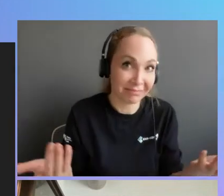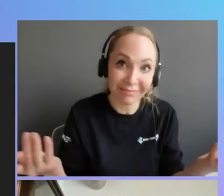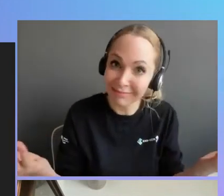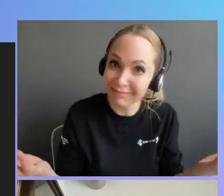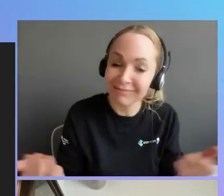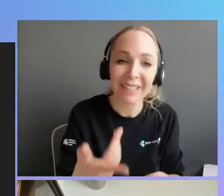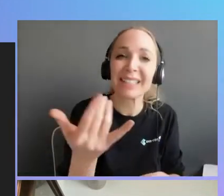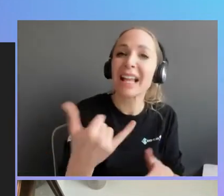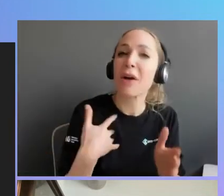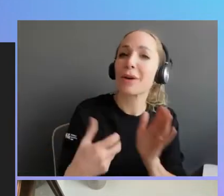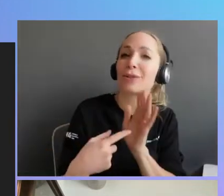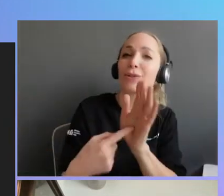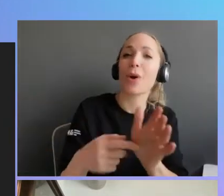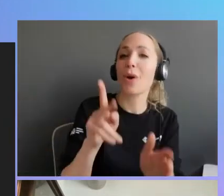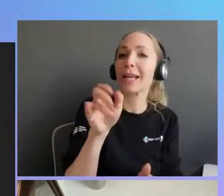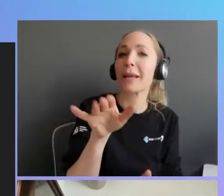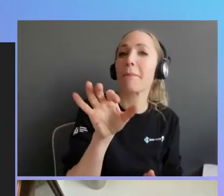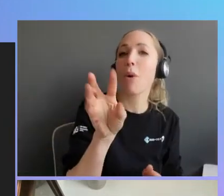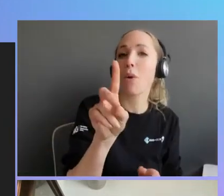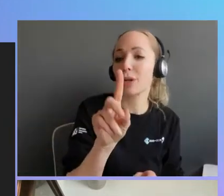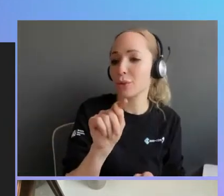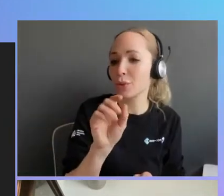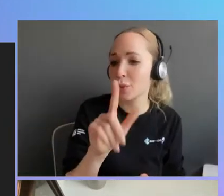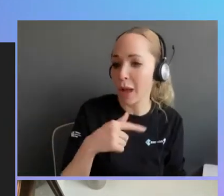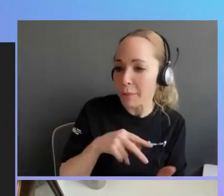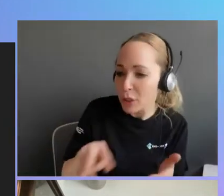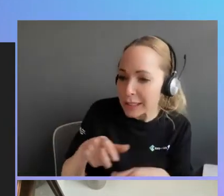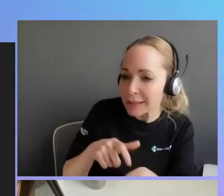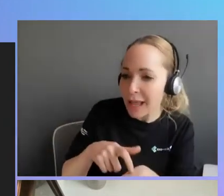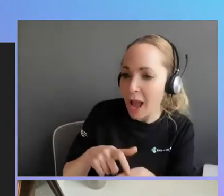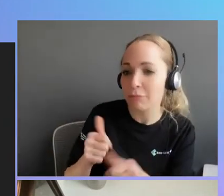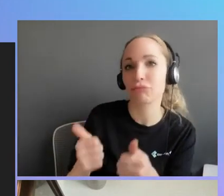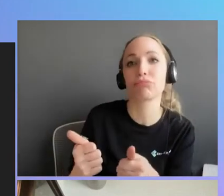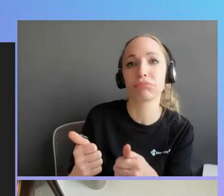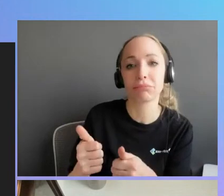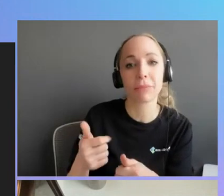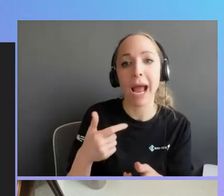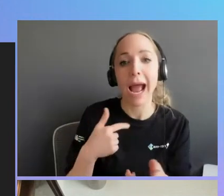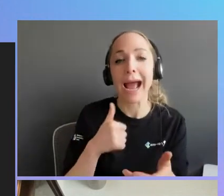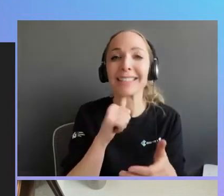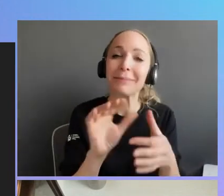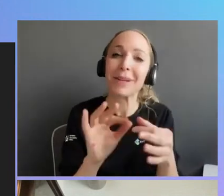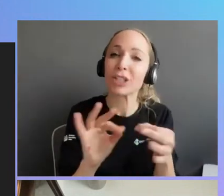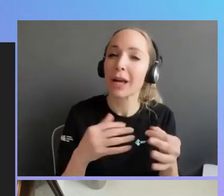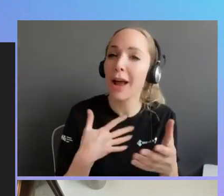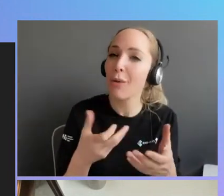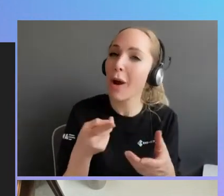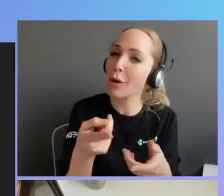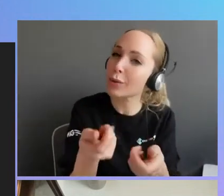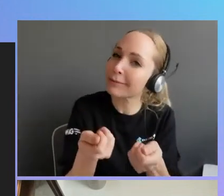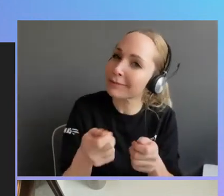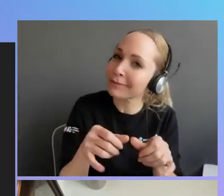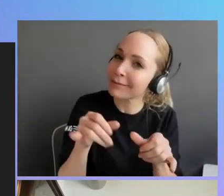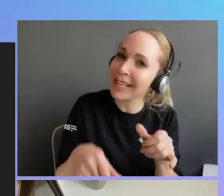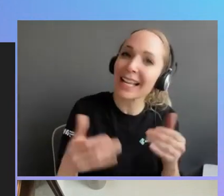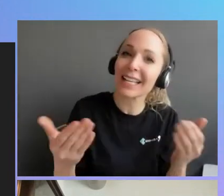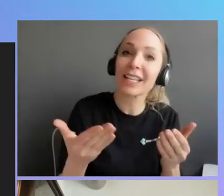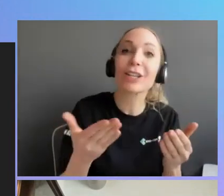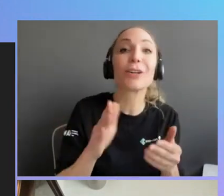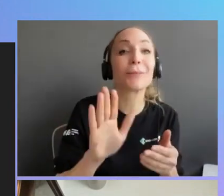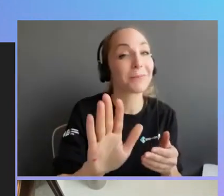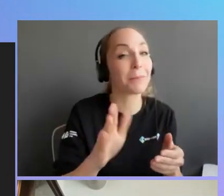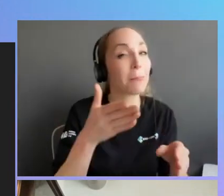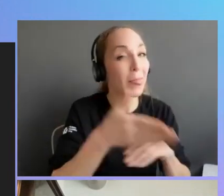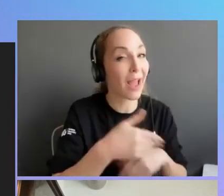keyboard tool. It looks like we're great on time, by the way, because I did fail to mention, but to keep you here, after we import our data into